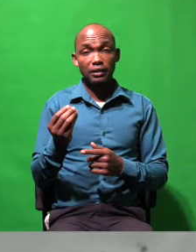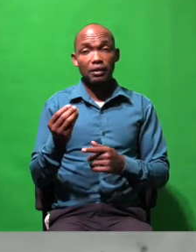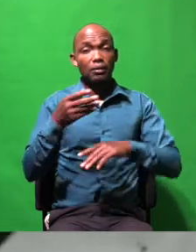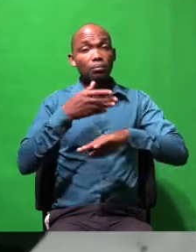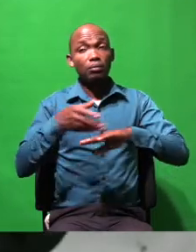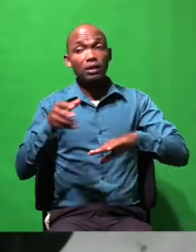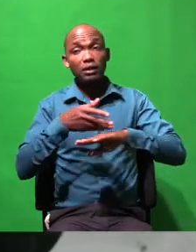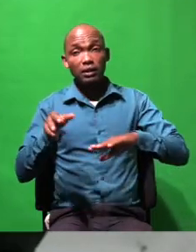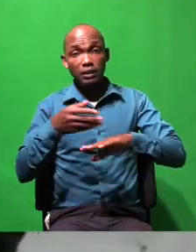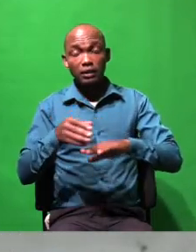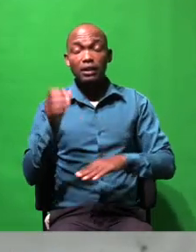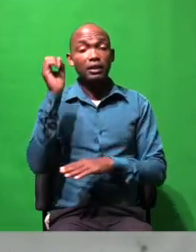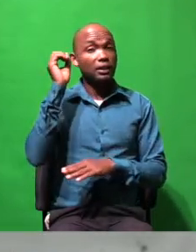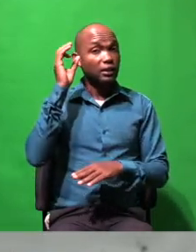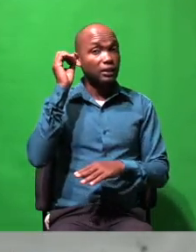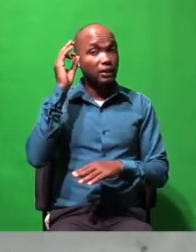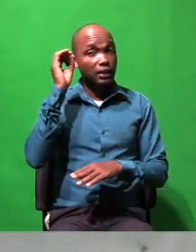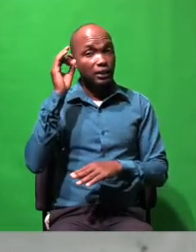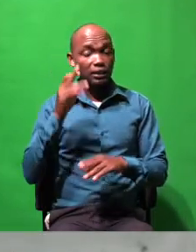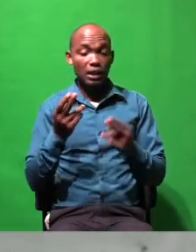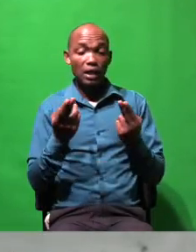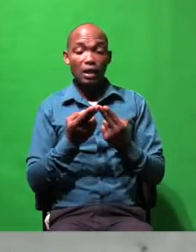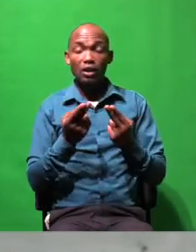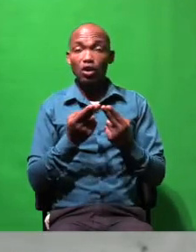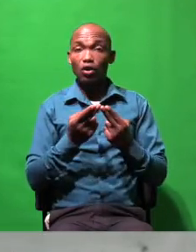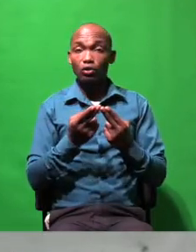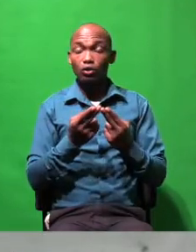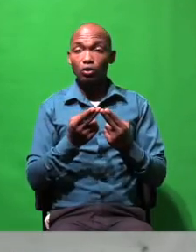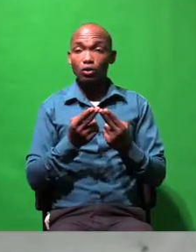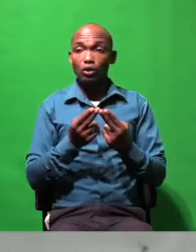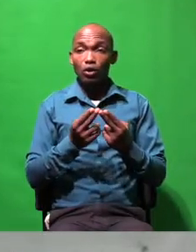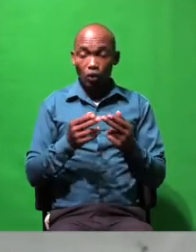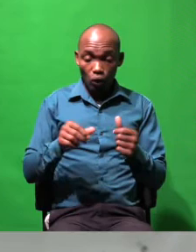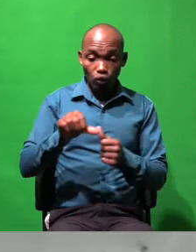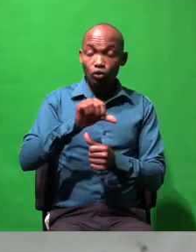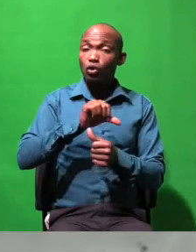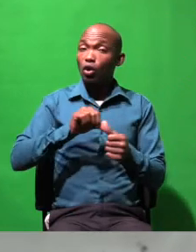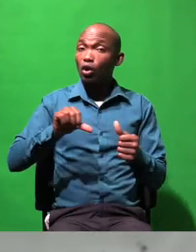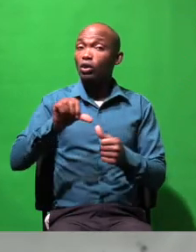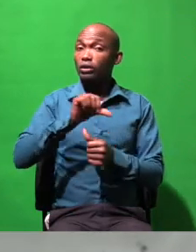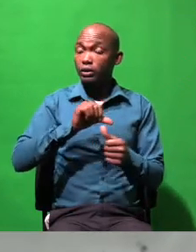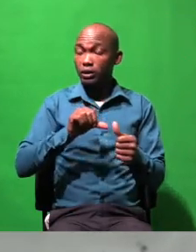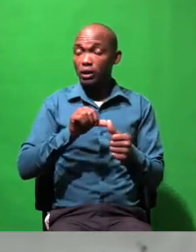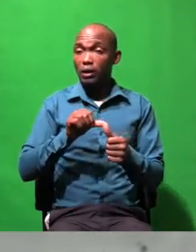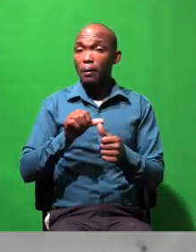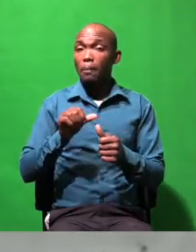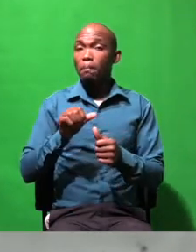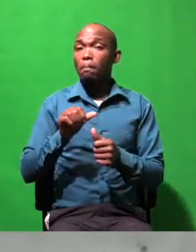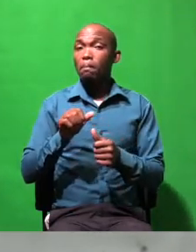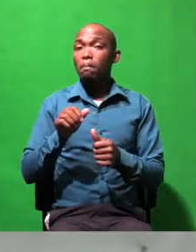bleeder's disease, and controlled by what? Controlled